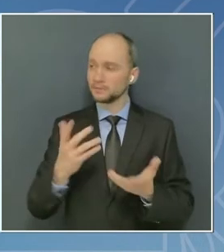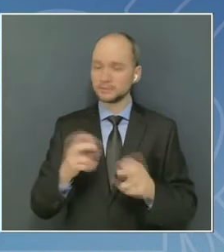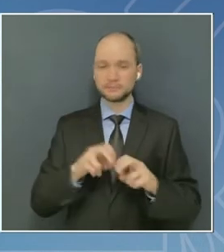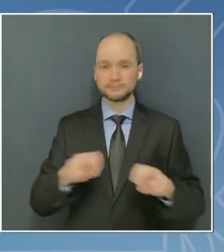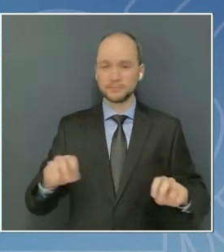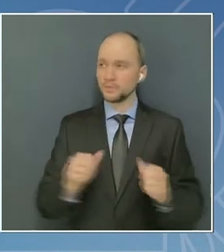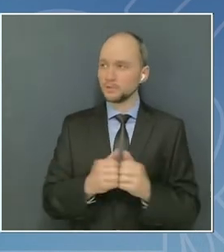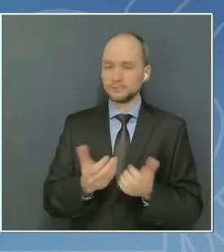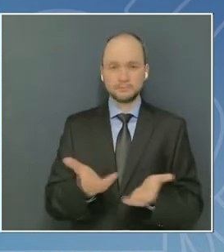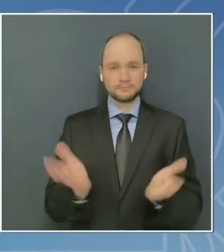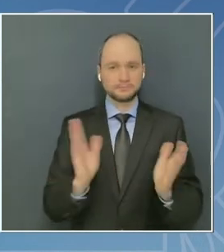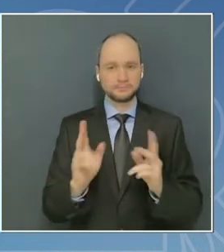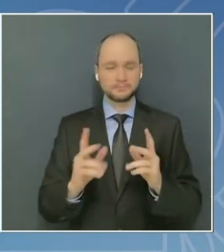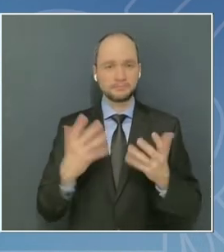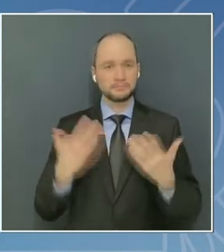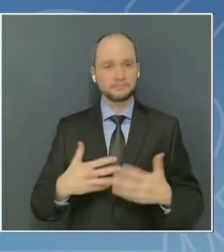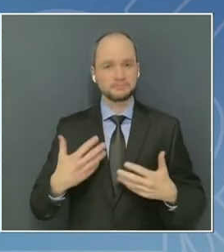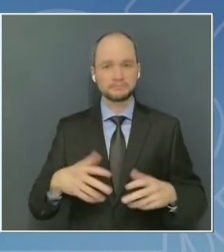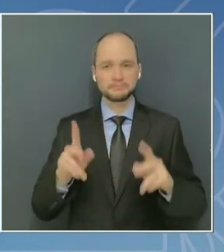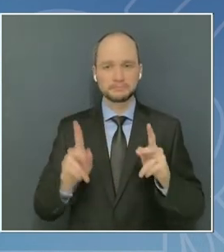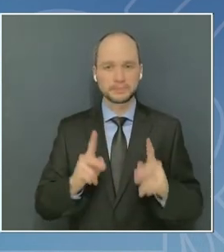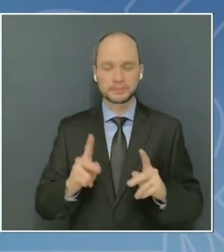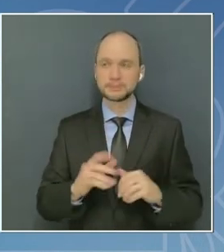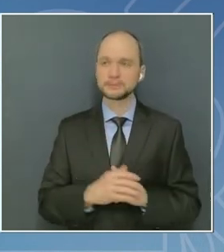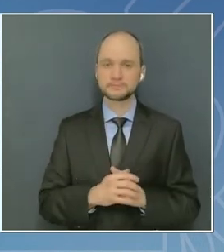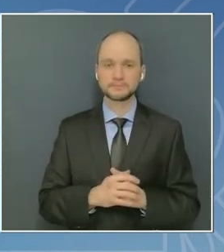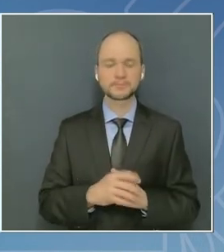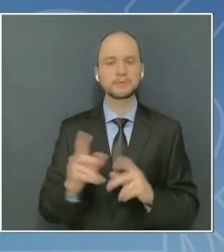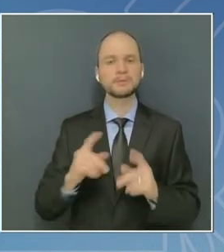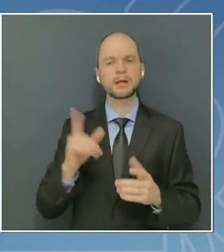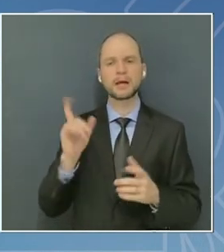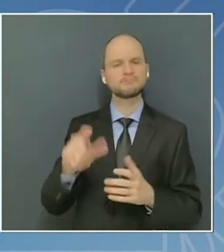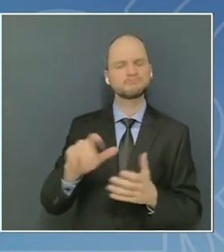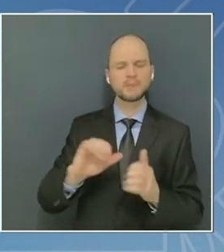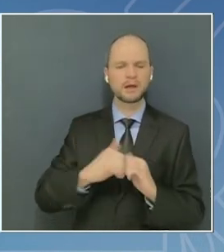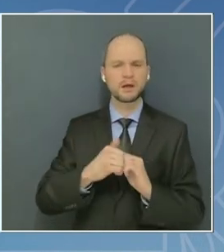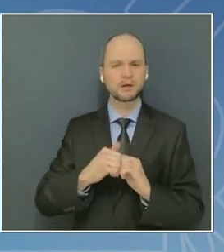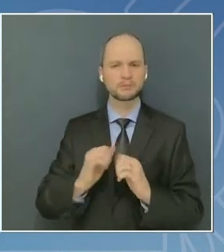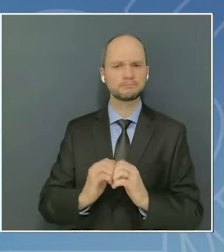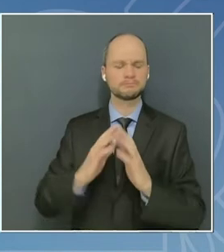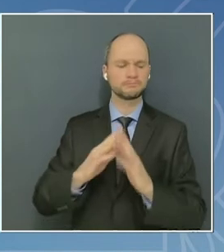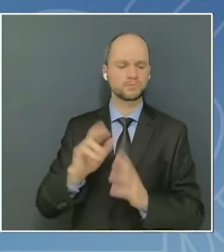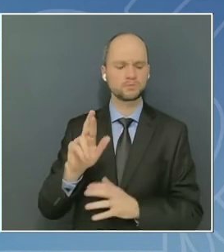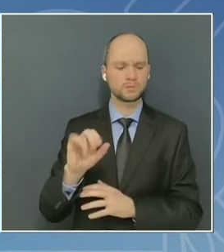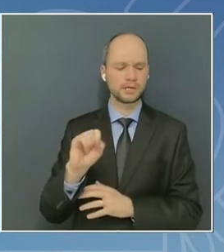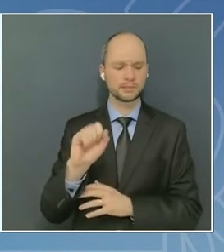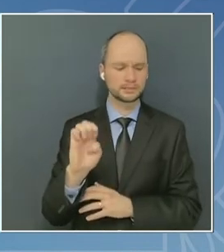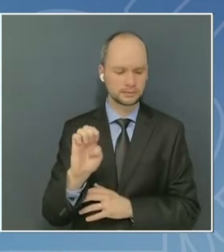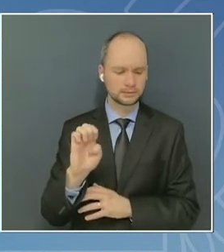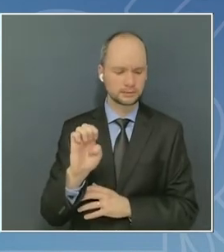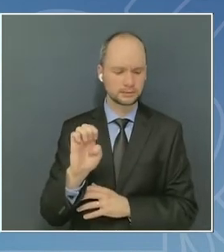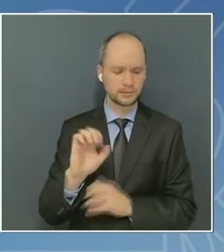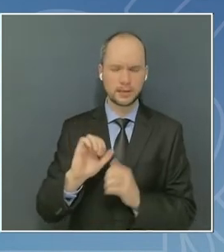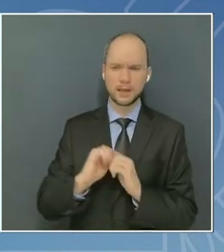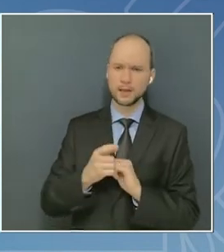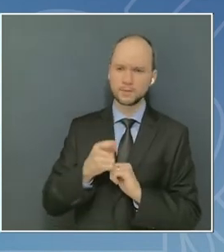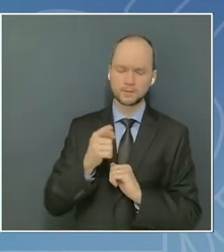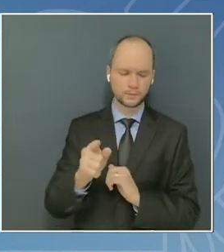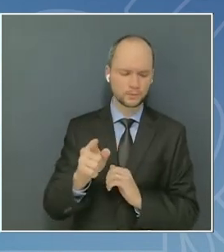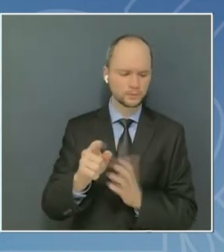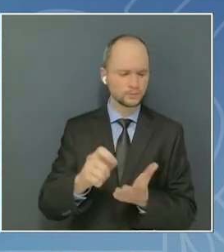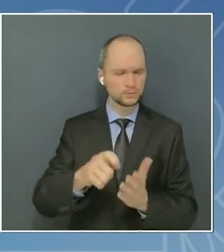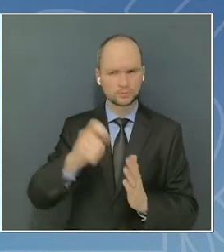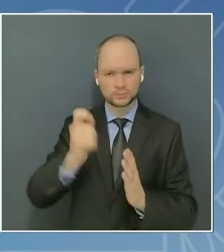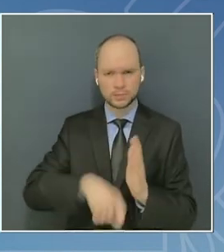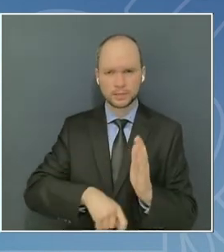When people ask me how I founded RISE and how I drafted and passed this